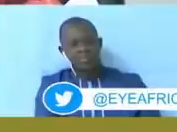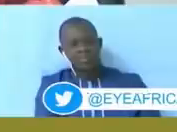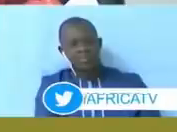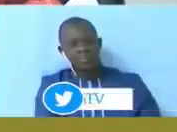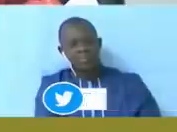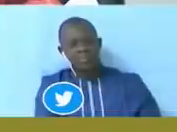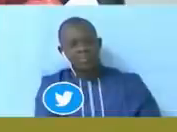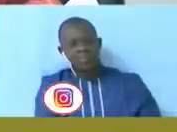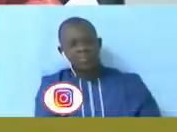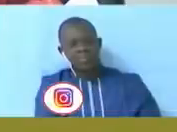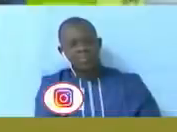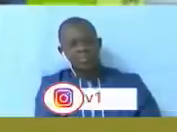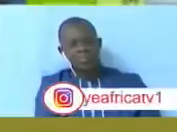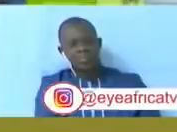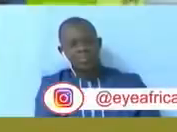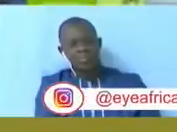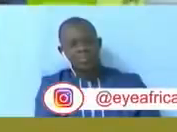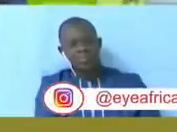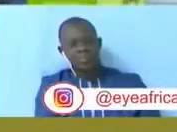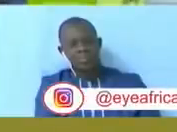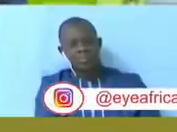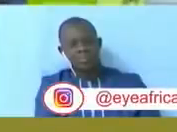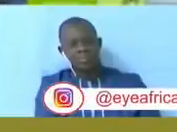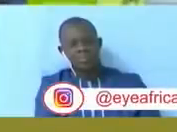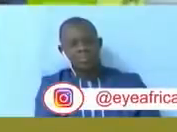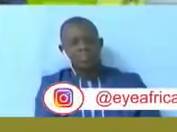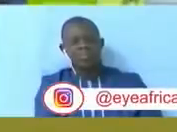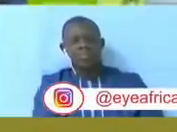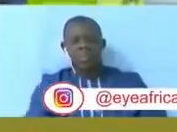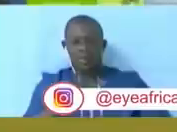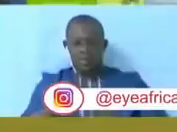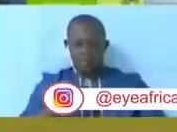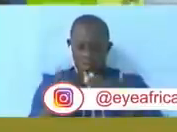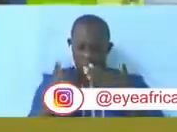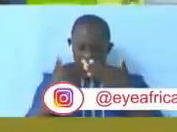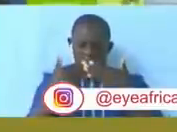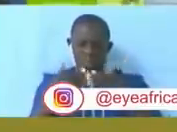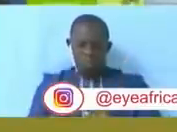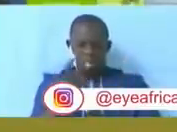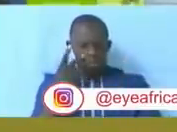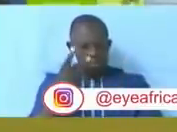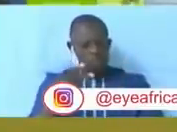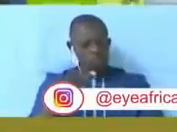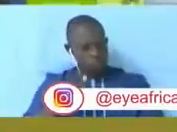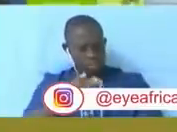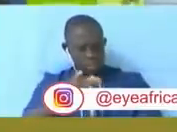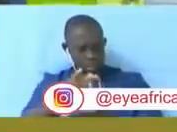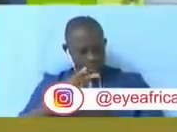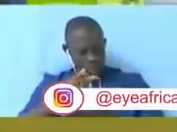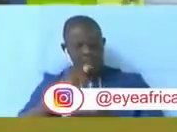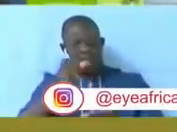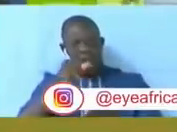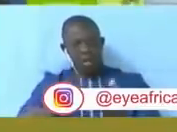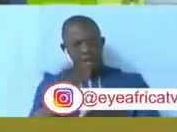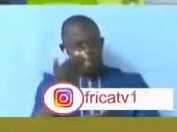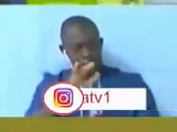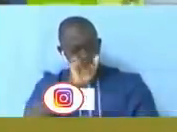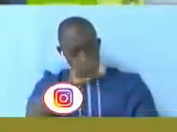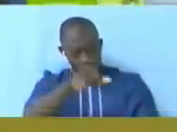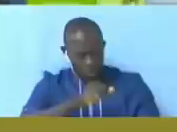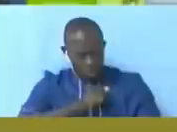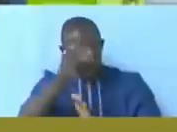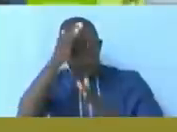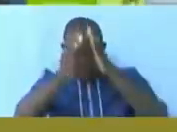bitu ngobe kacha otumole. Then I said to him, but look, I said, I just received a letter from your army headquarters and it's